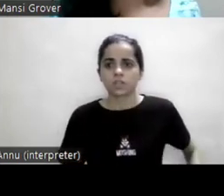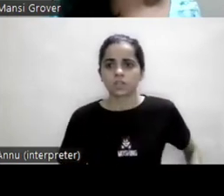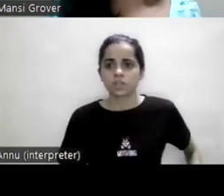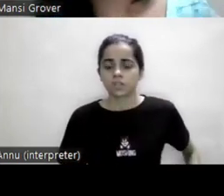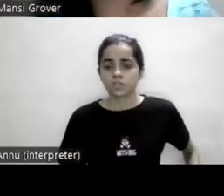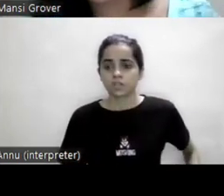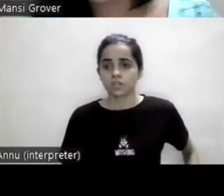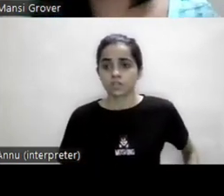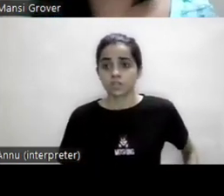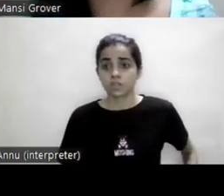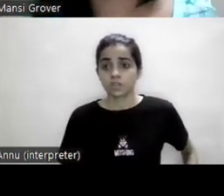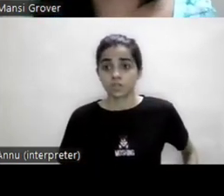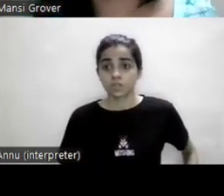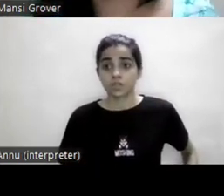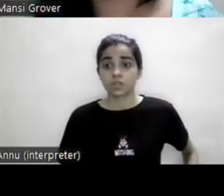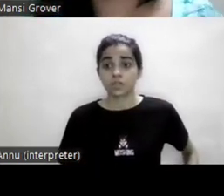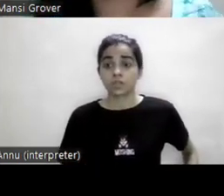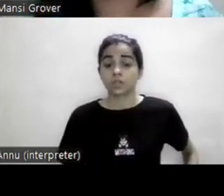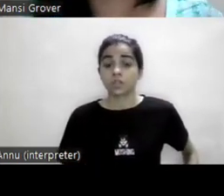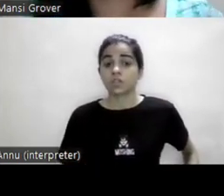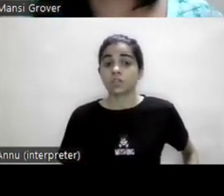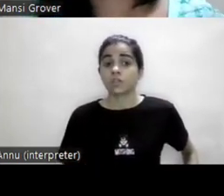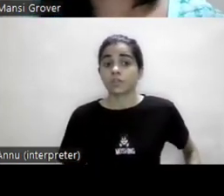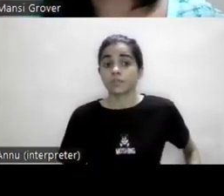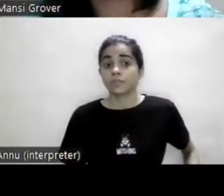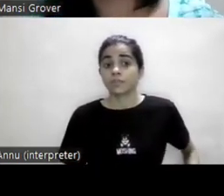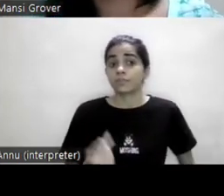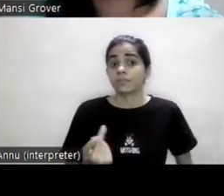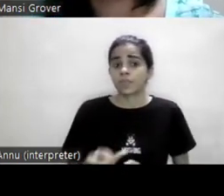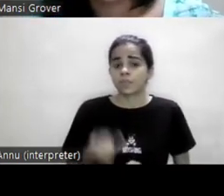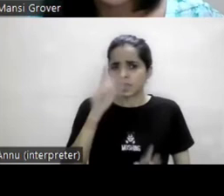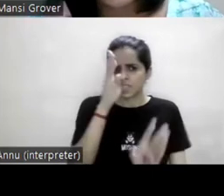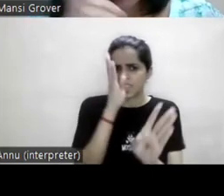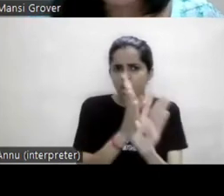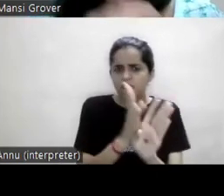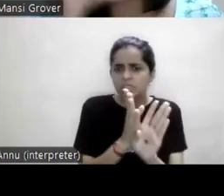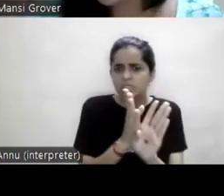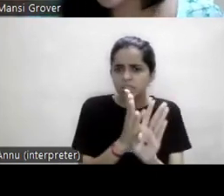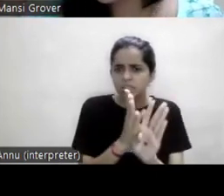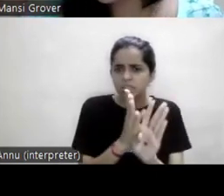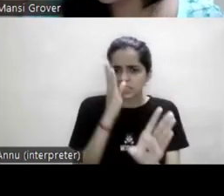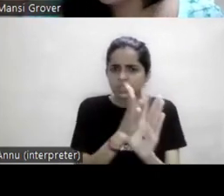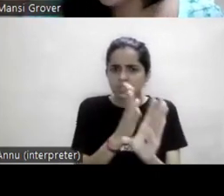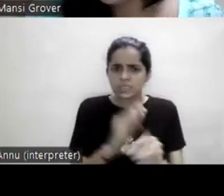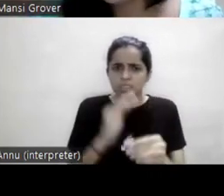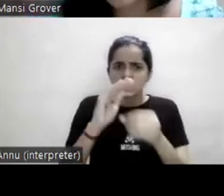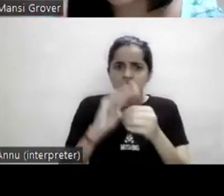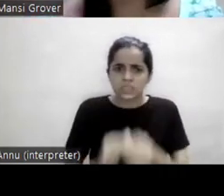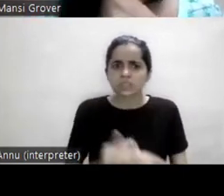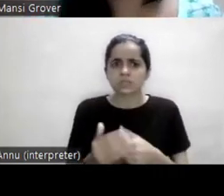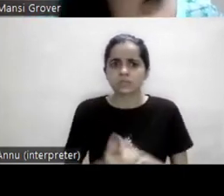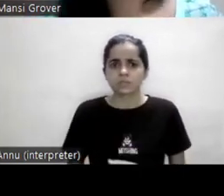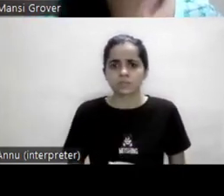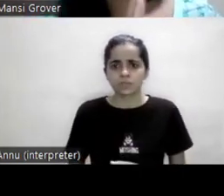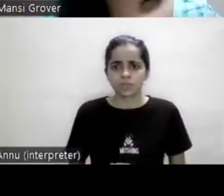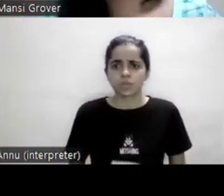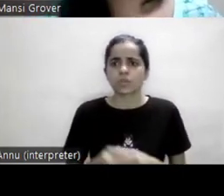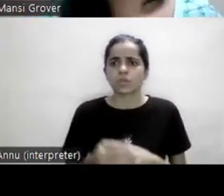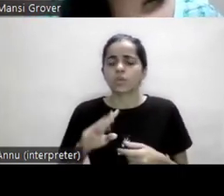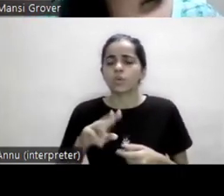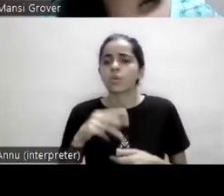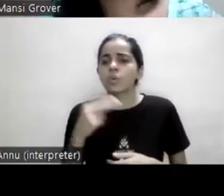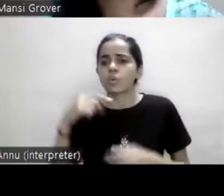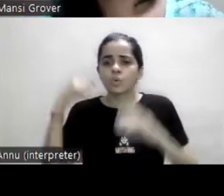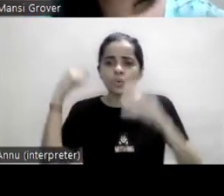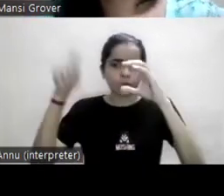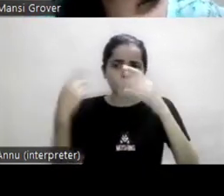there's this lot of narrative about psychiatric oppression. In the film that Tehzeeb also, the scene that